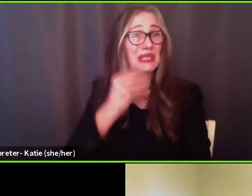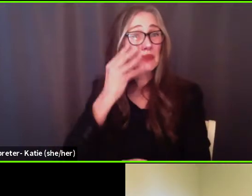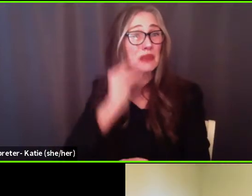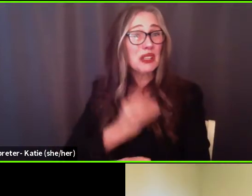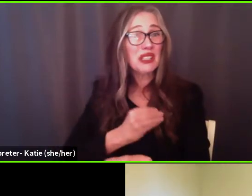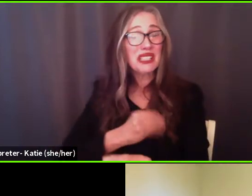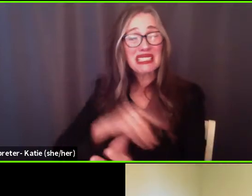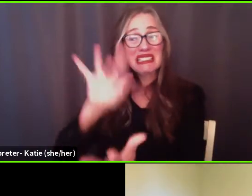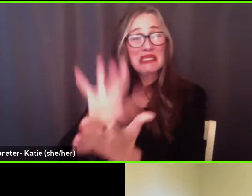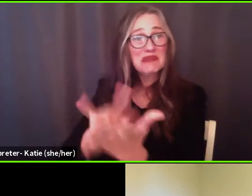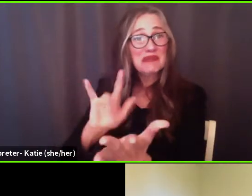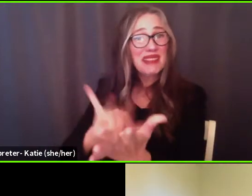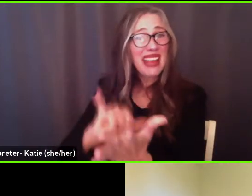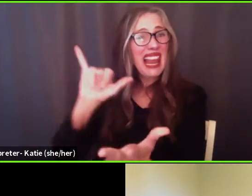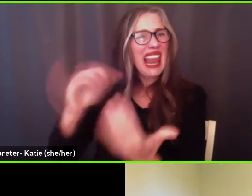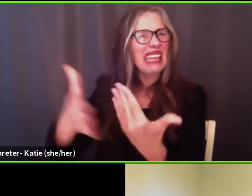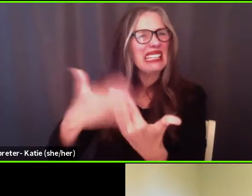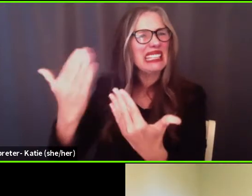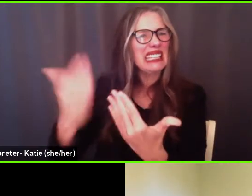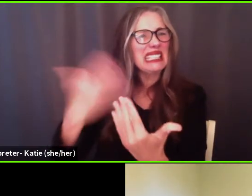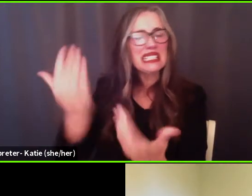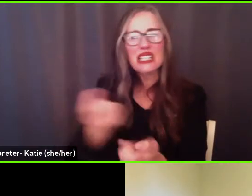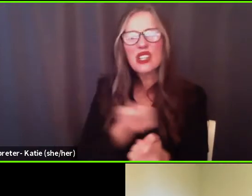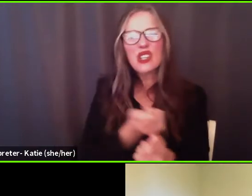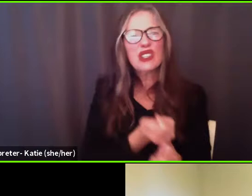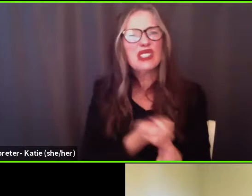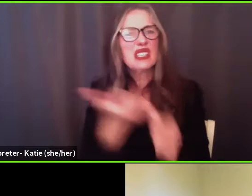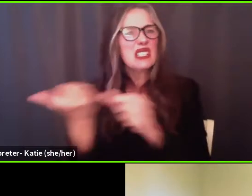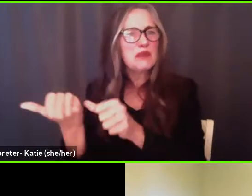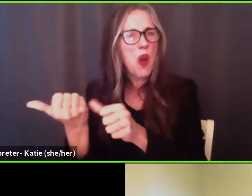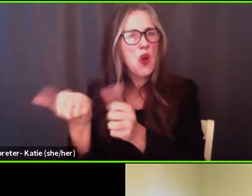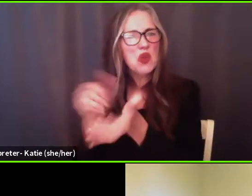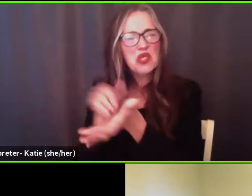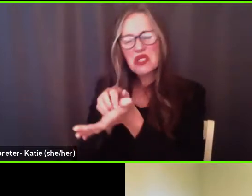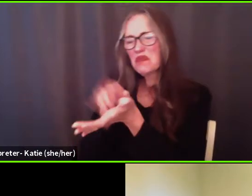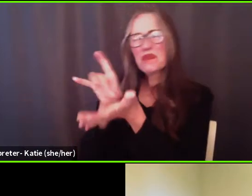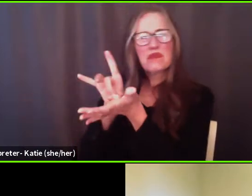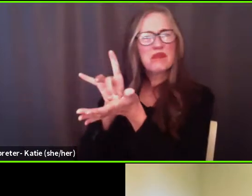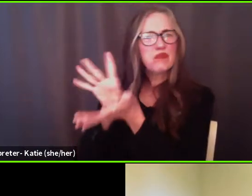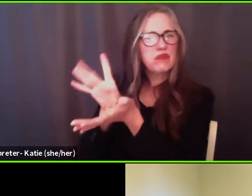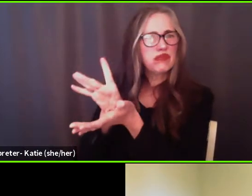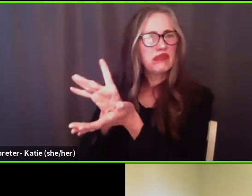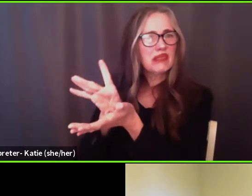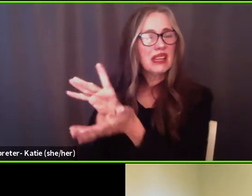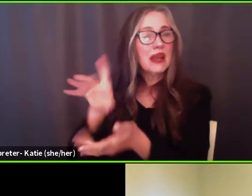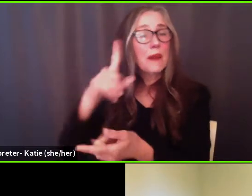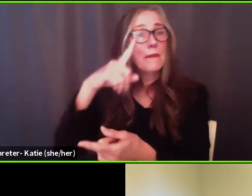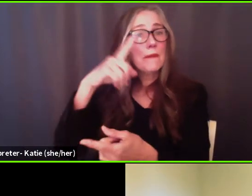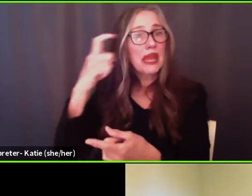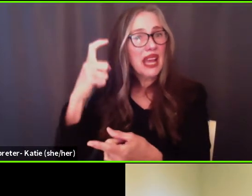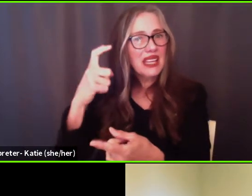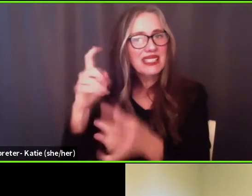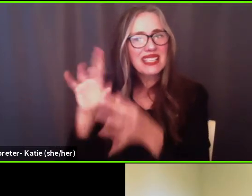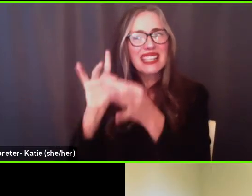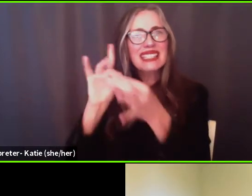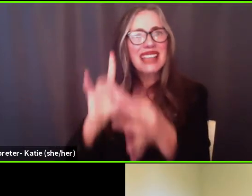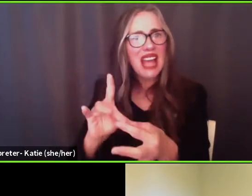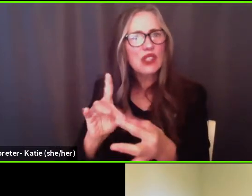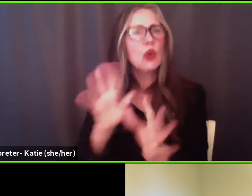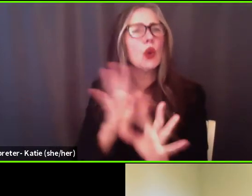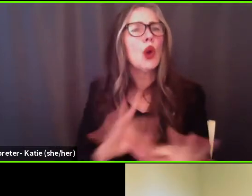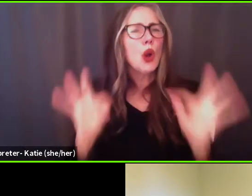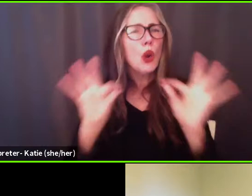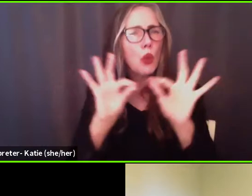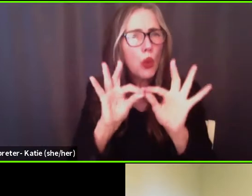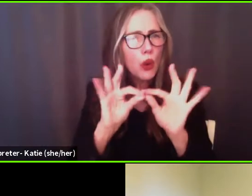disposability which was oftentimes tied to resources and allocation but thinking about it in terms of contemporary since i'm also sort of